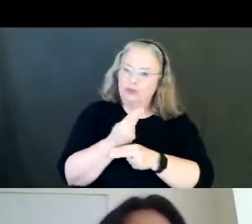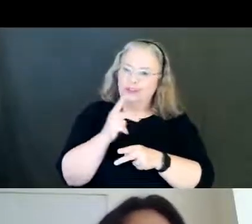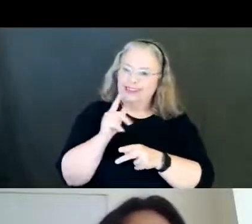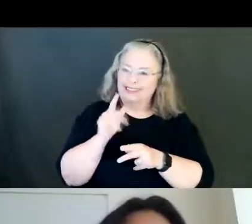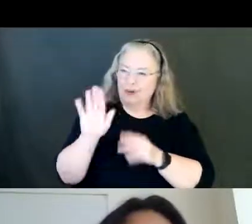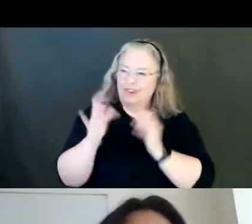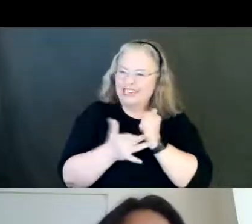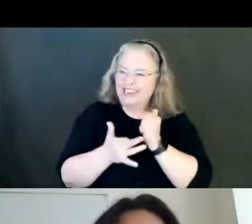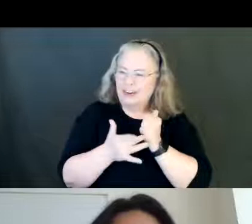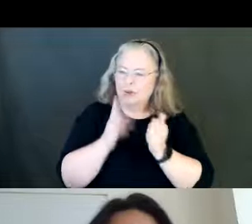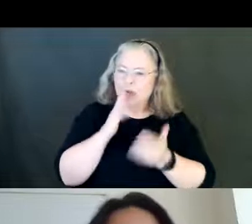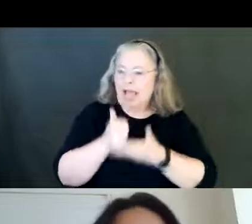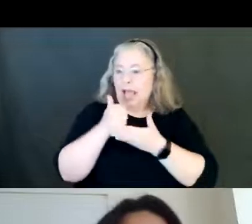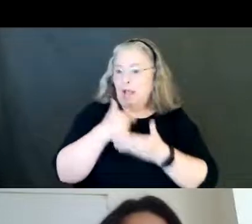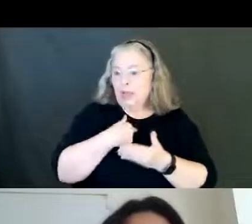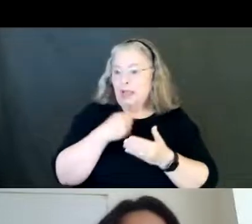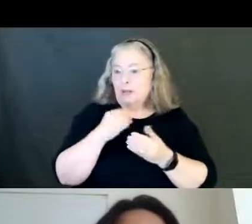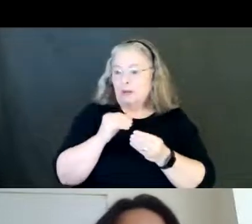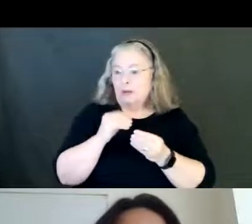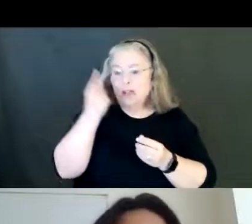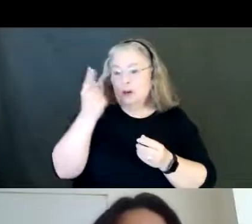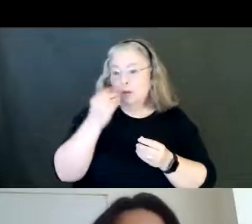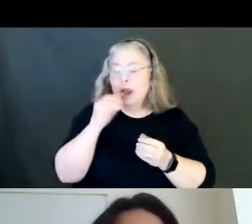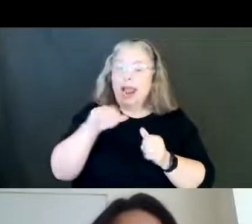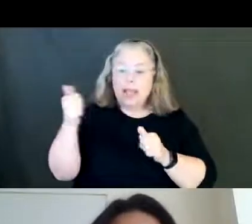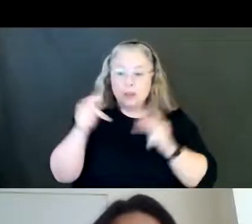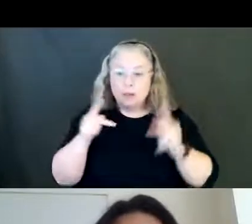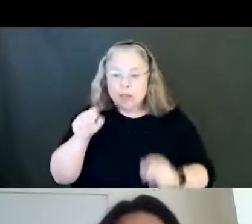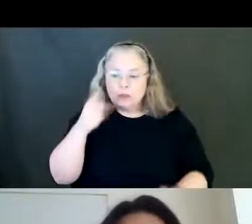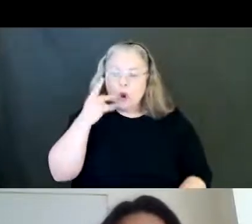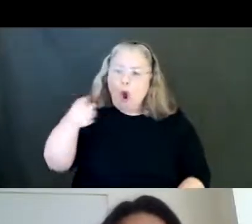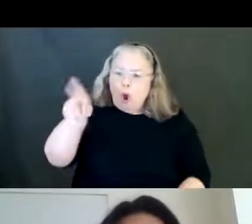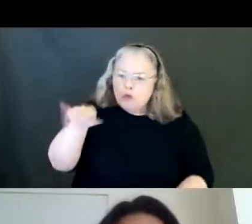us to understand too. And other folks can see how you respond.